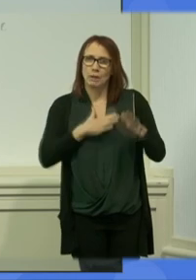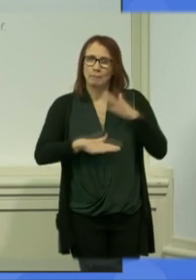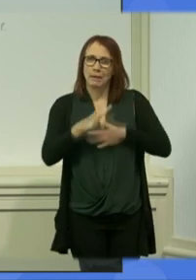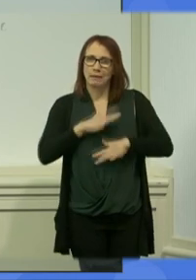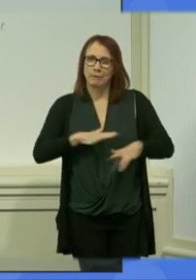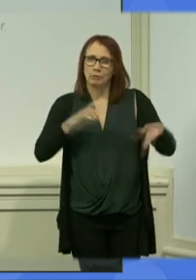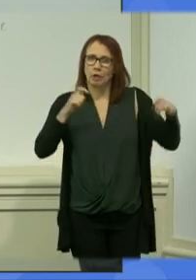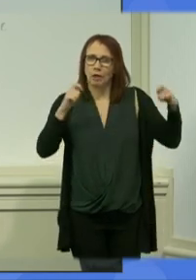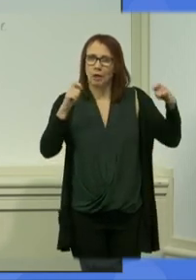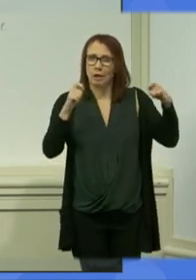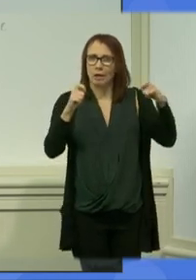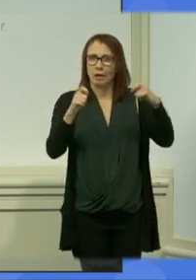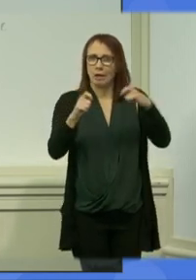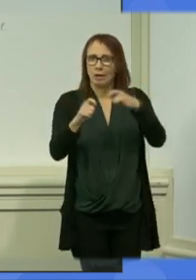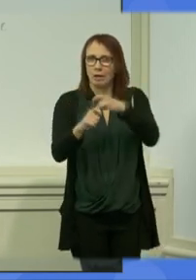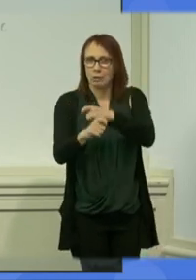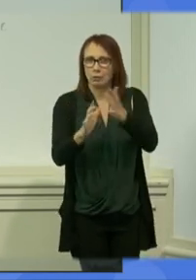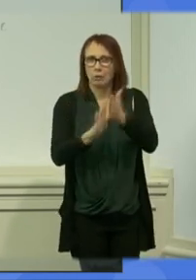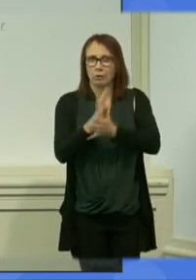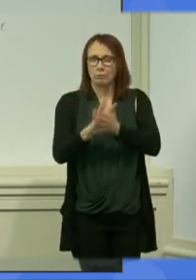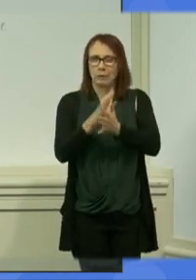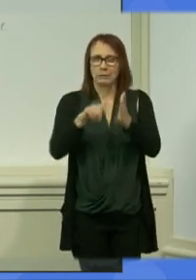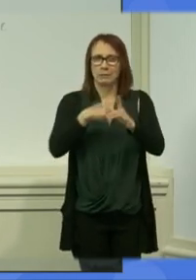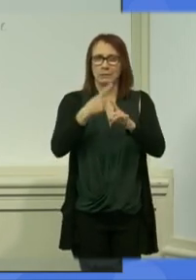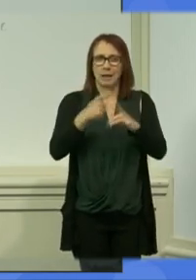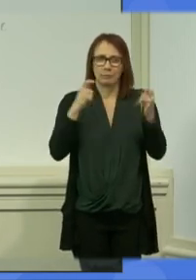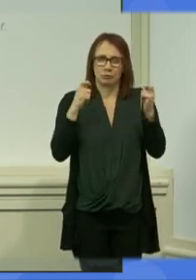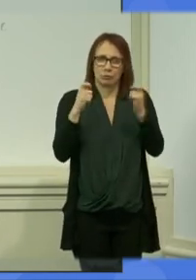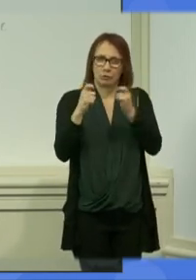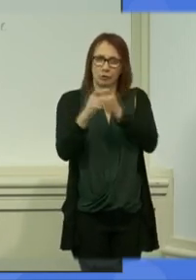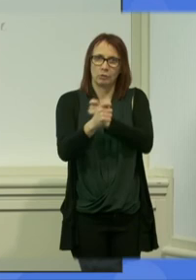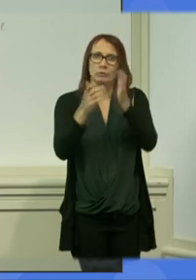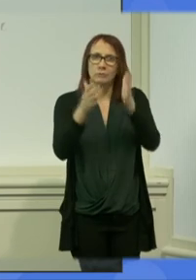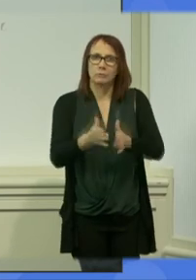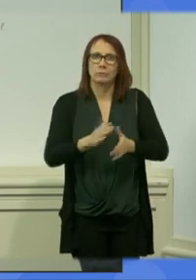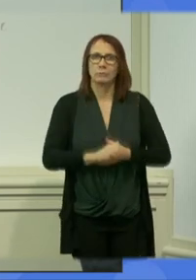society shift, we may need to respond with our tax system to shift as